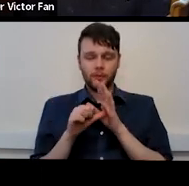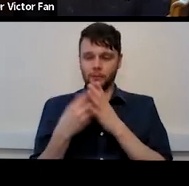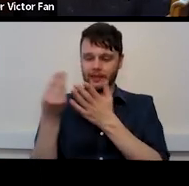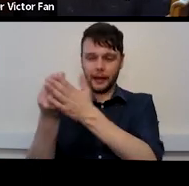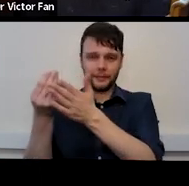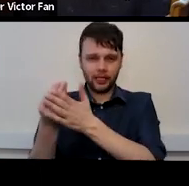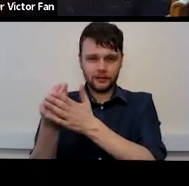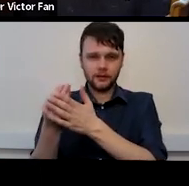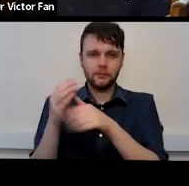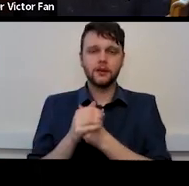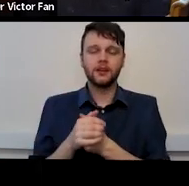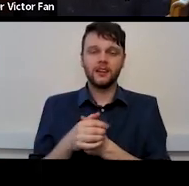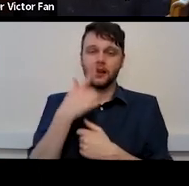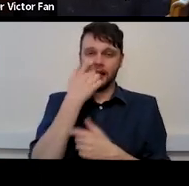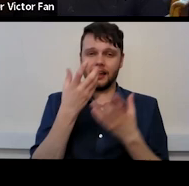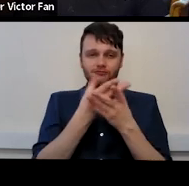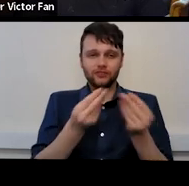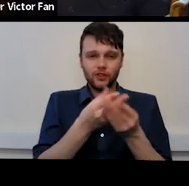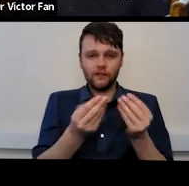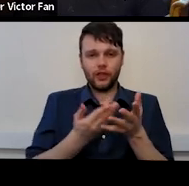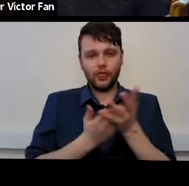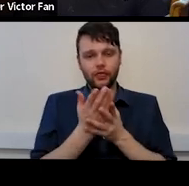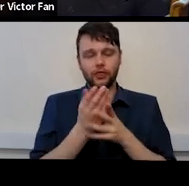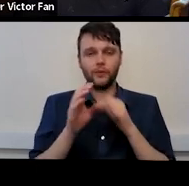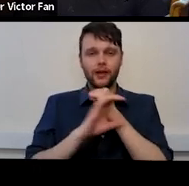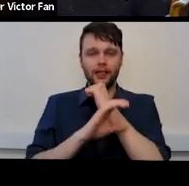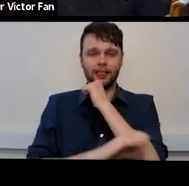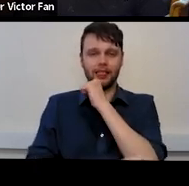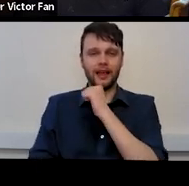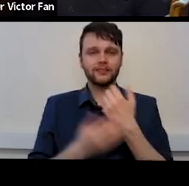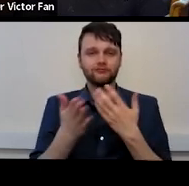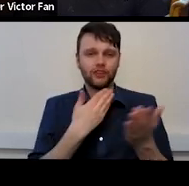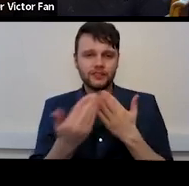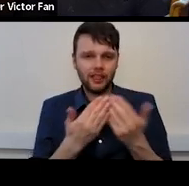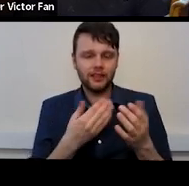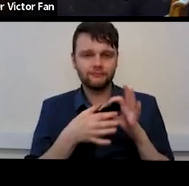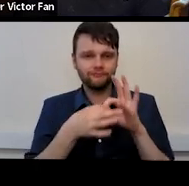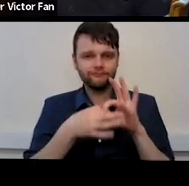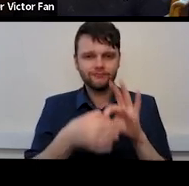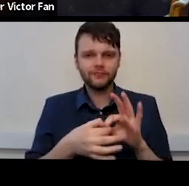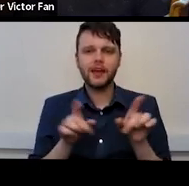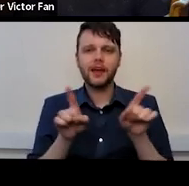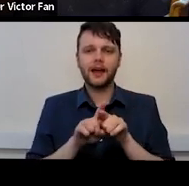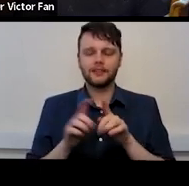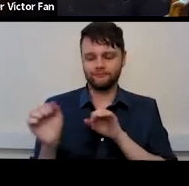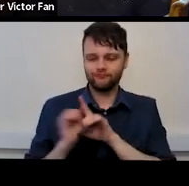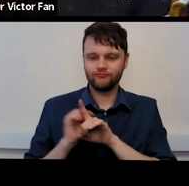be resolved through class reconciliation and also the restoration